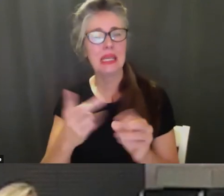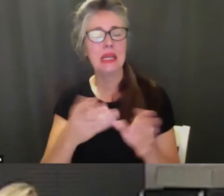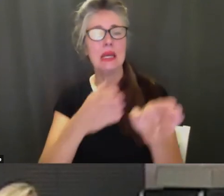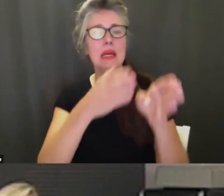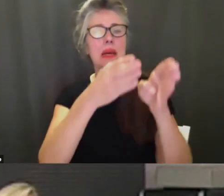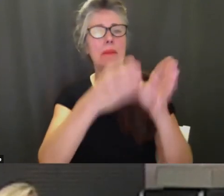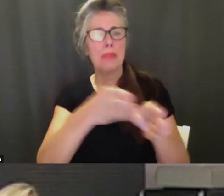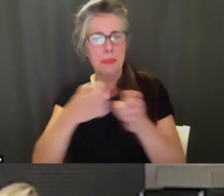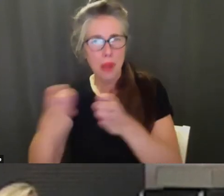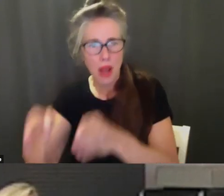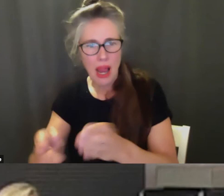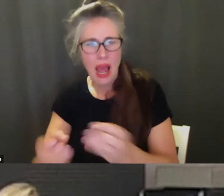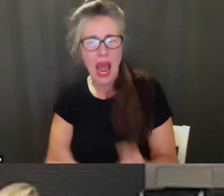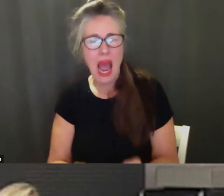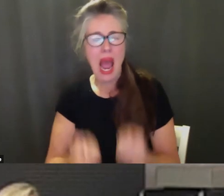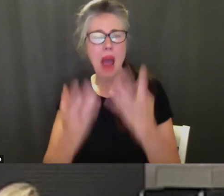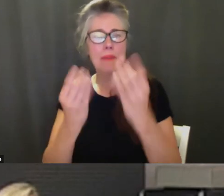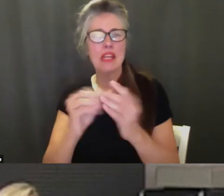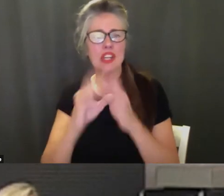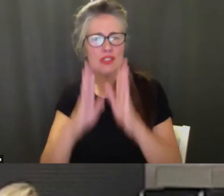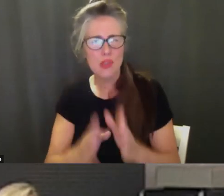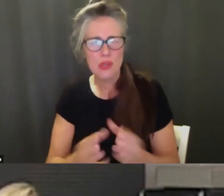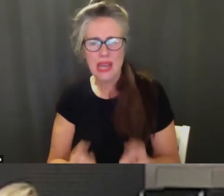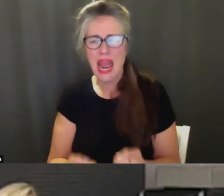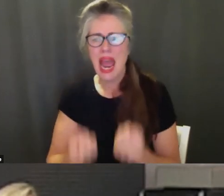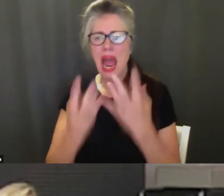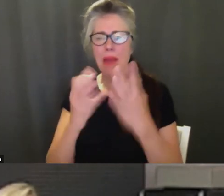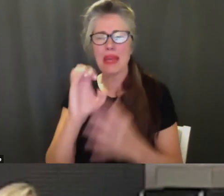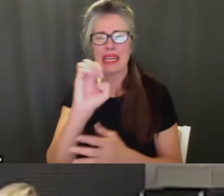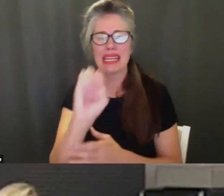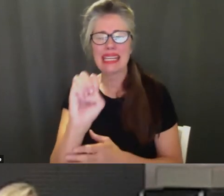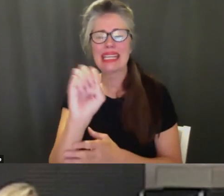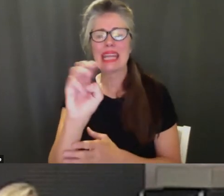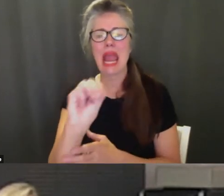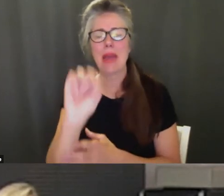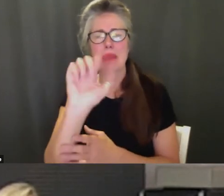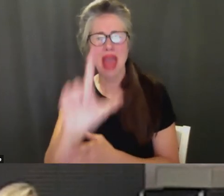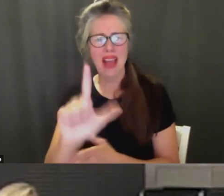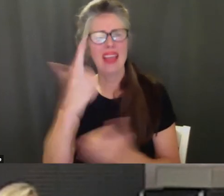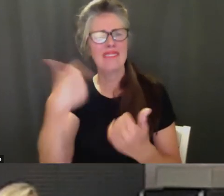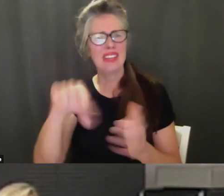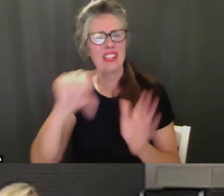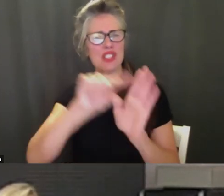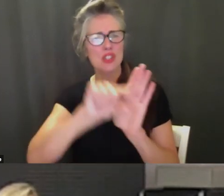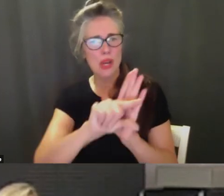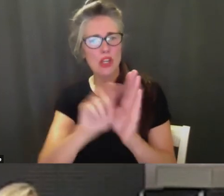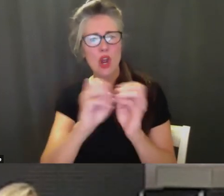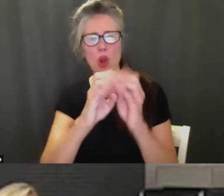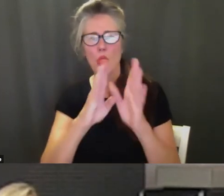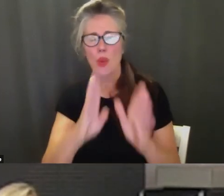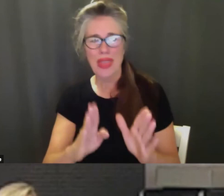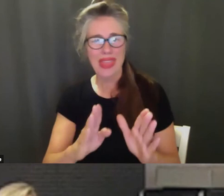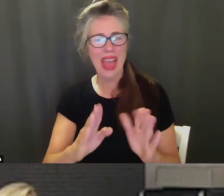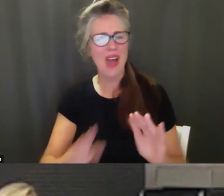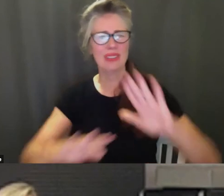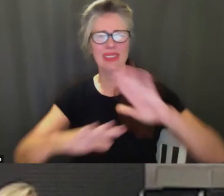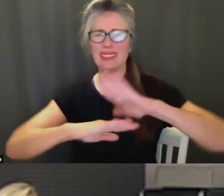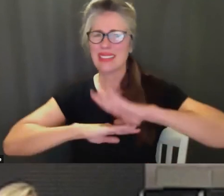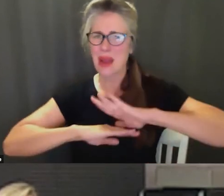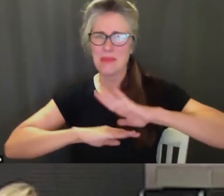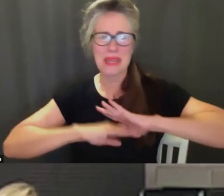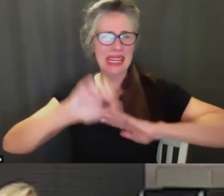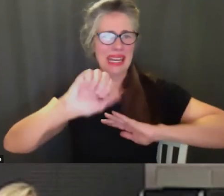many totals, how many of the students, how many of our EML students graduated without meeting the A through G